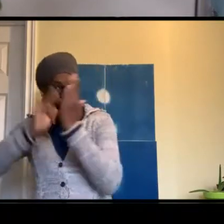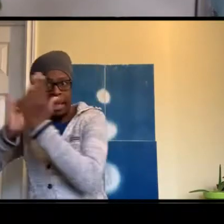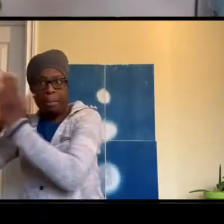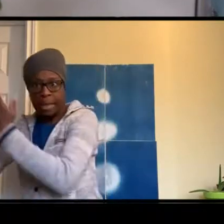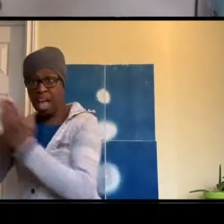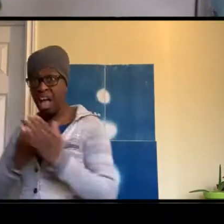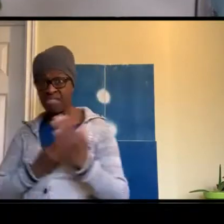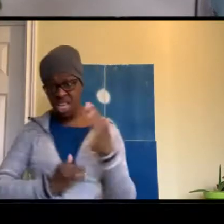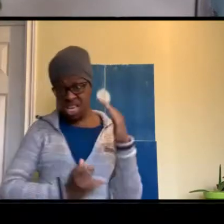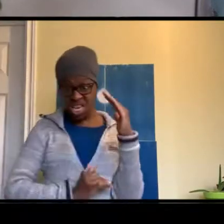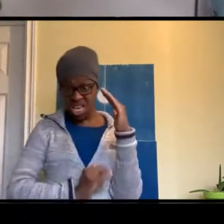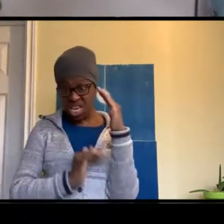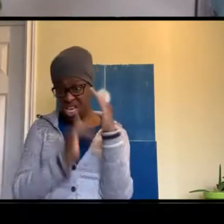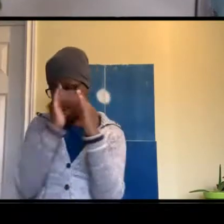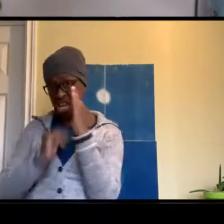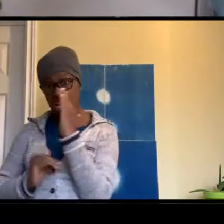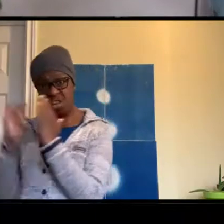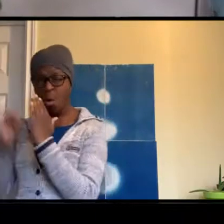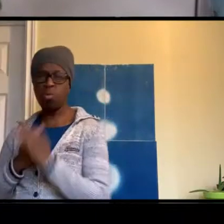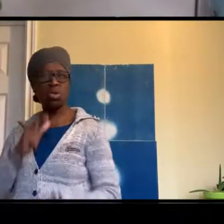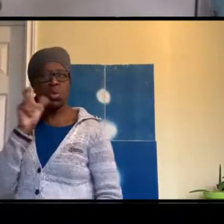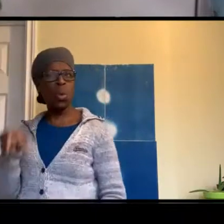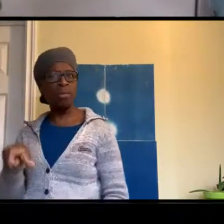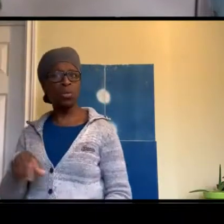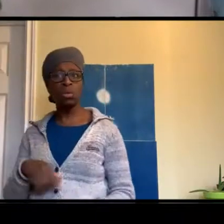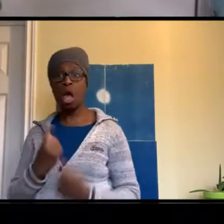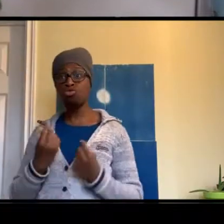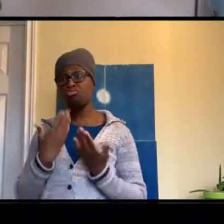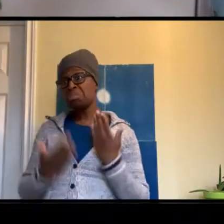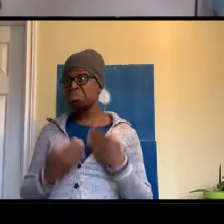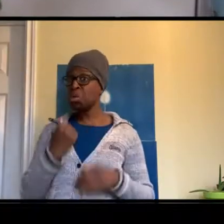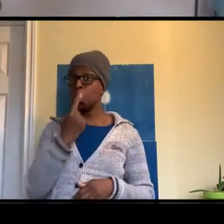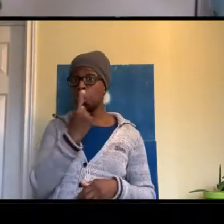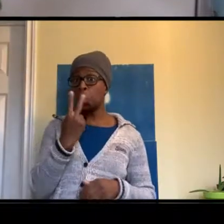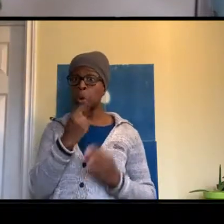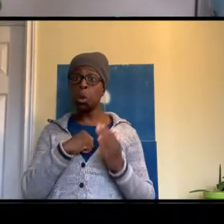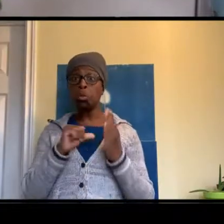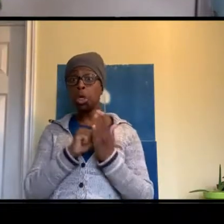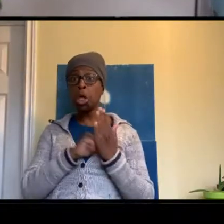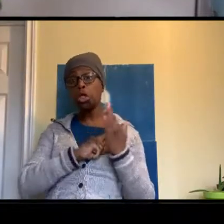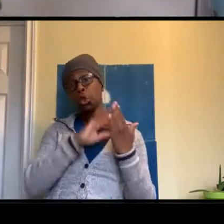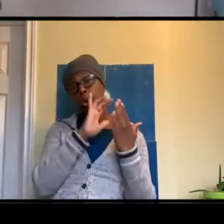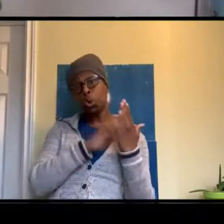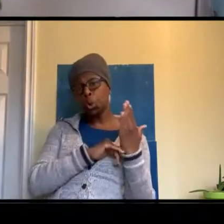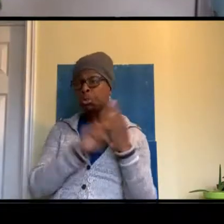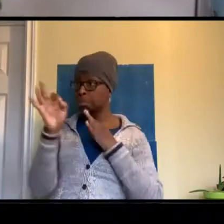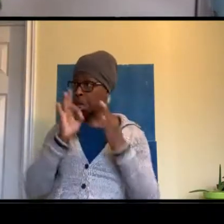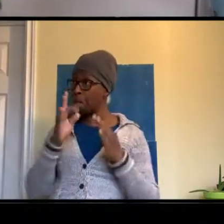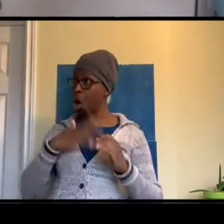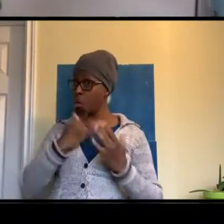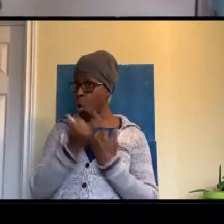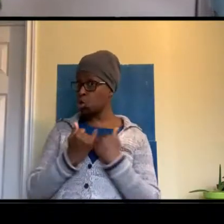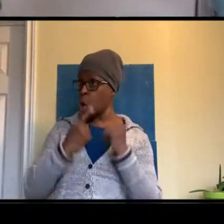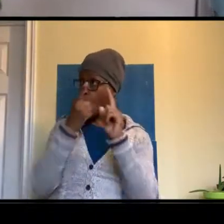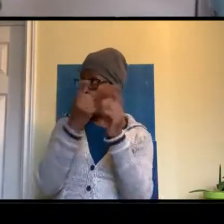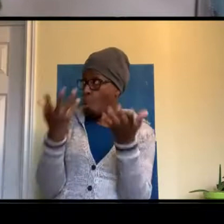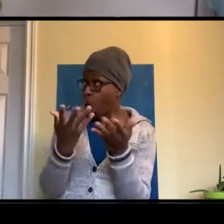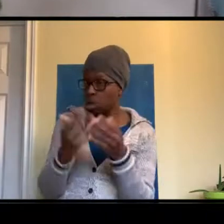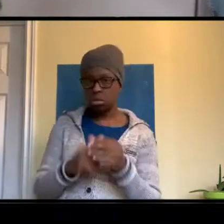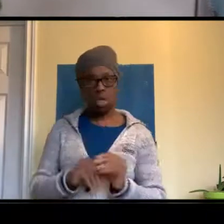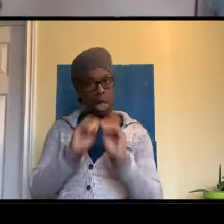sometimes if you can just say exactly what it is you're going to do, what you're looking for, and why it's important, and you can do that in a